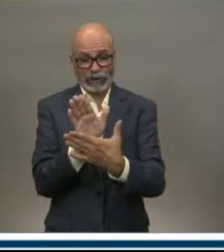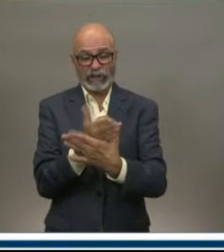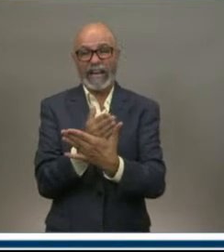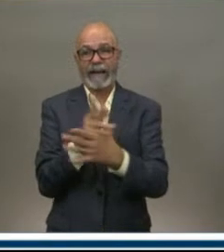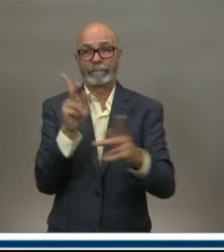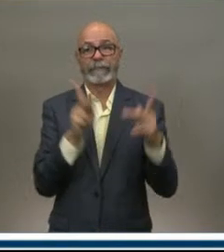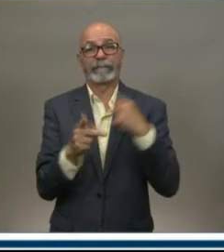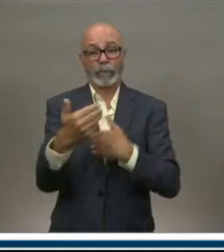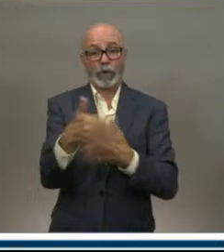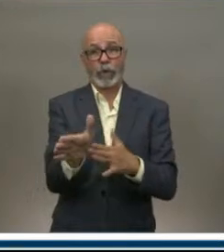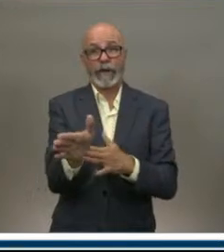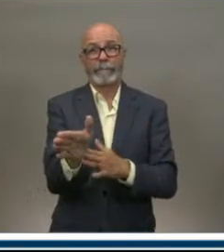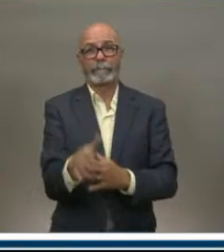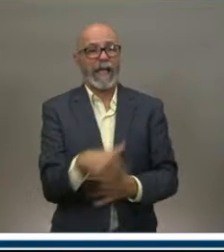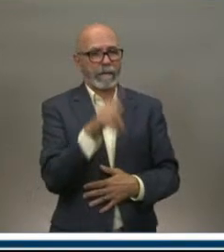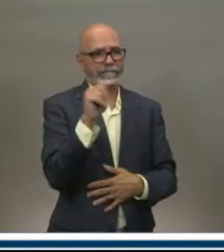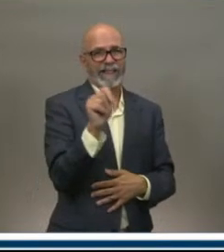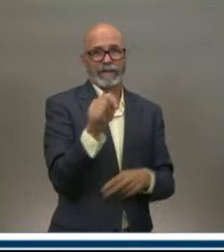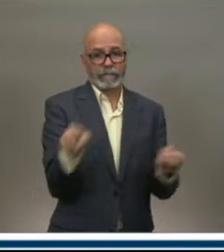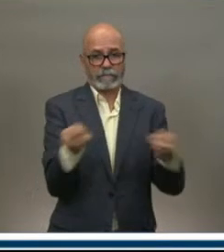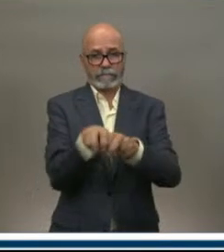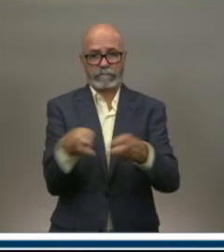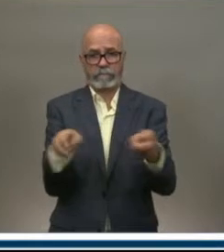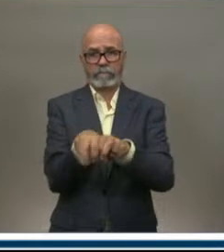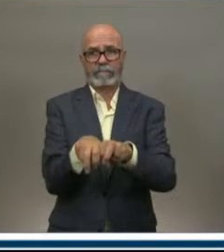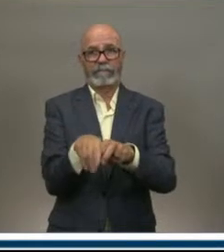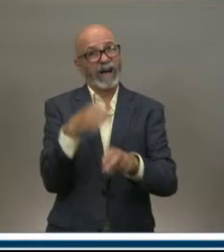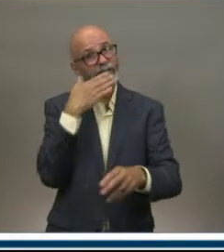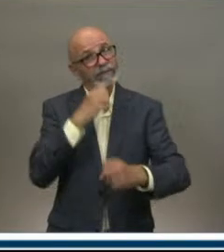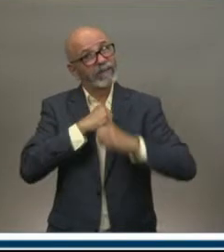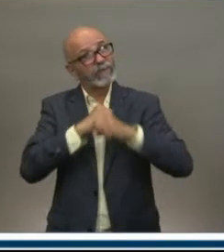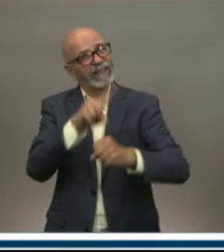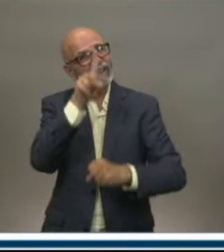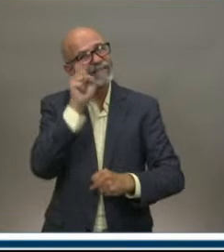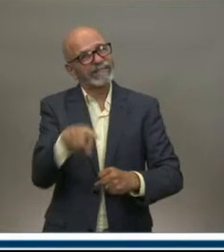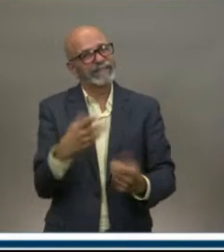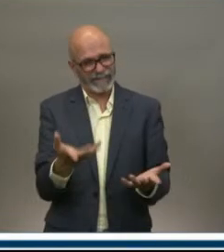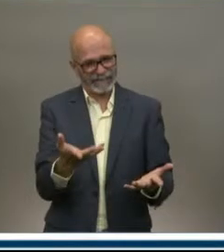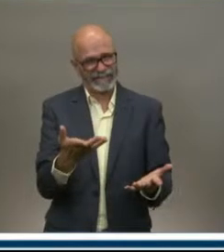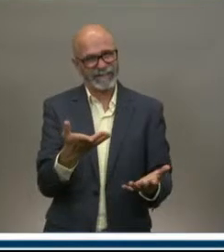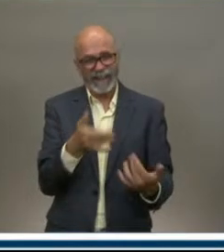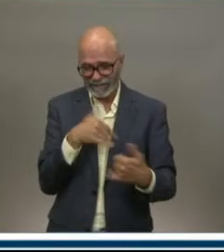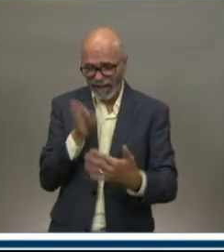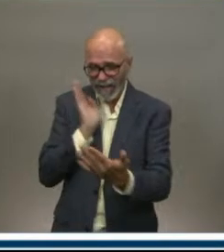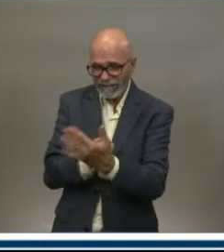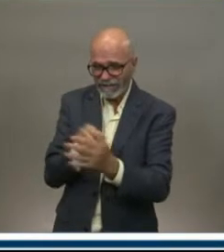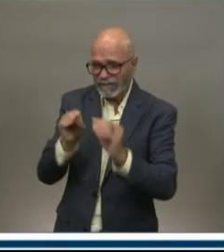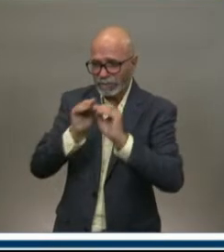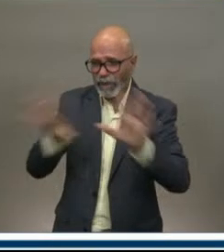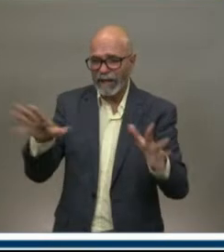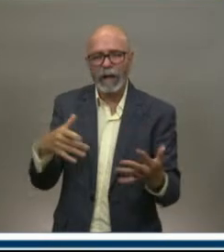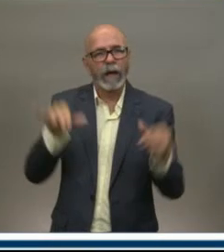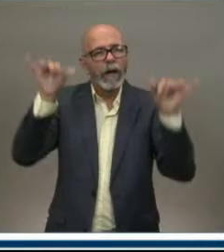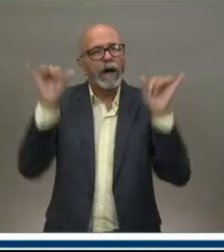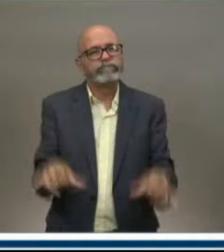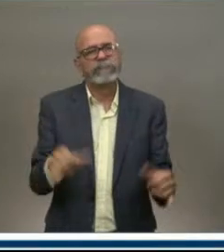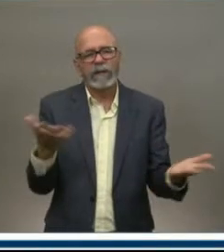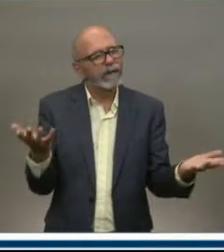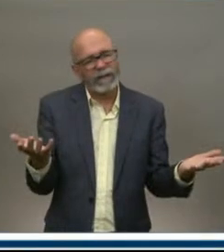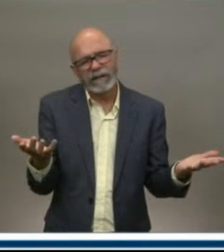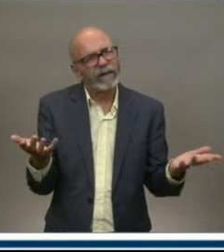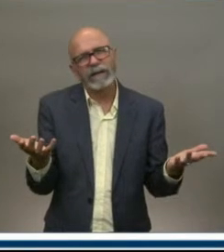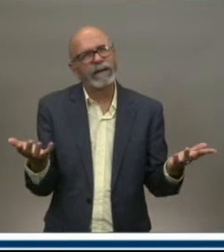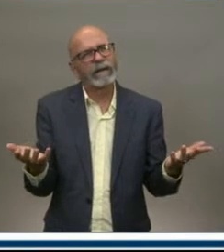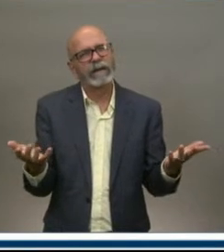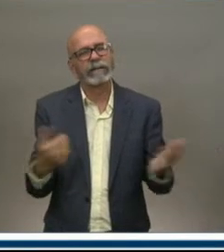be better protected if we have another outbreak in a long-term care facility.